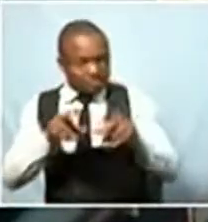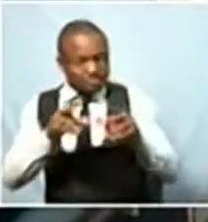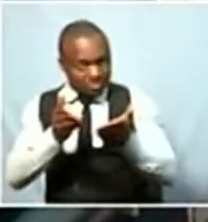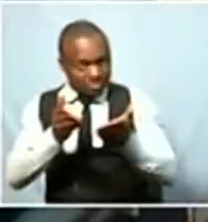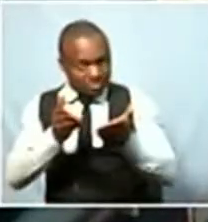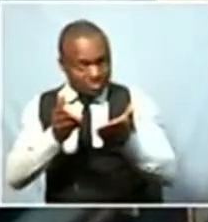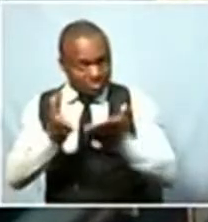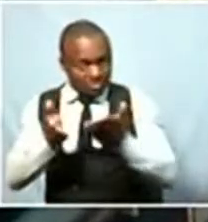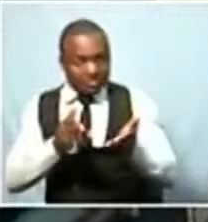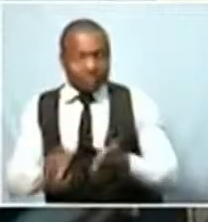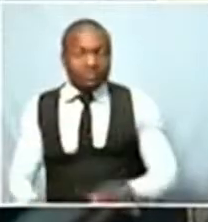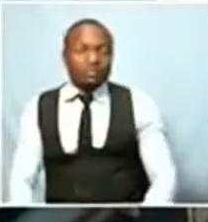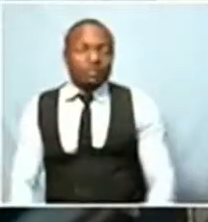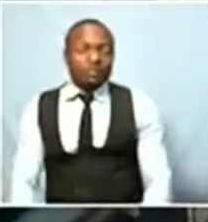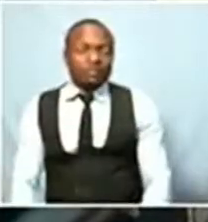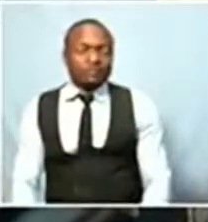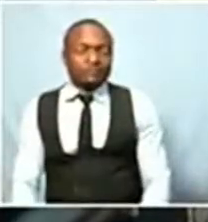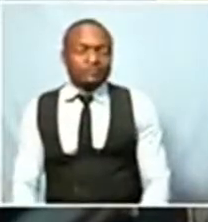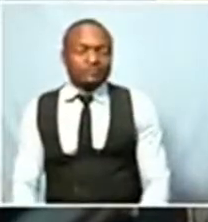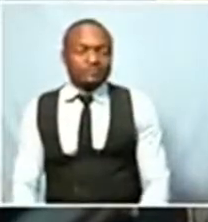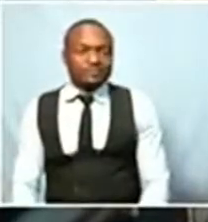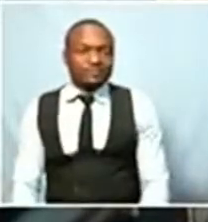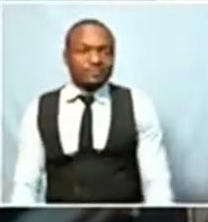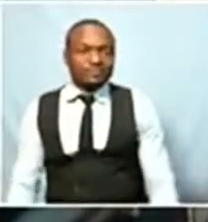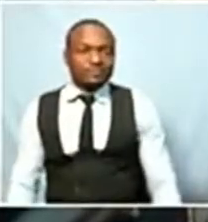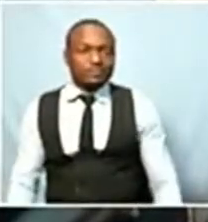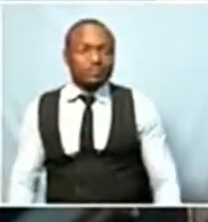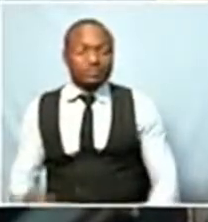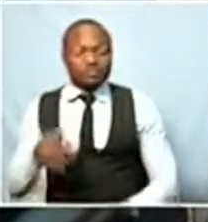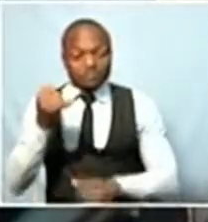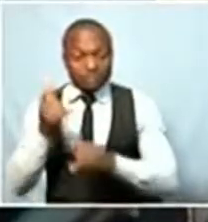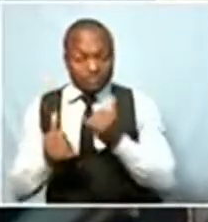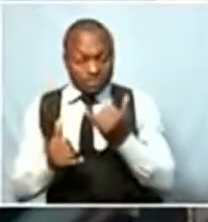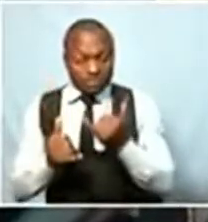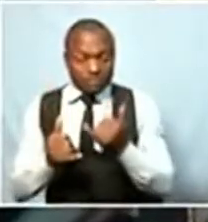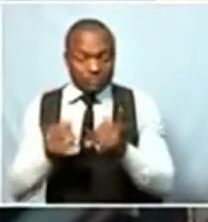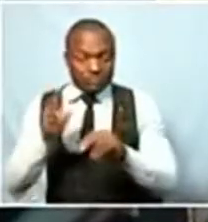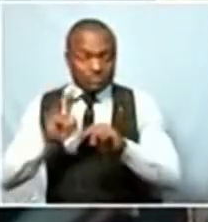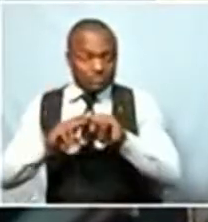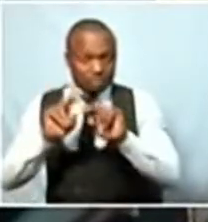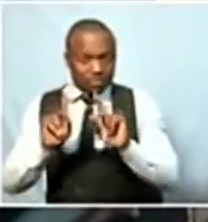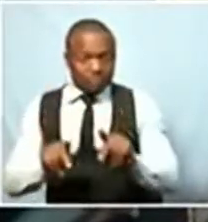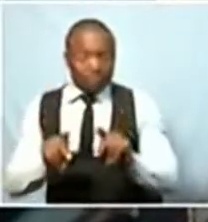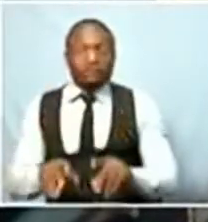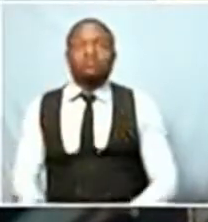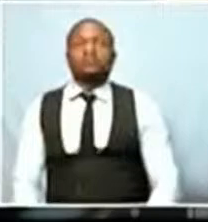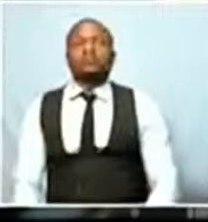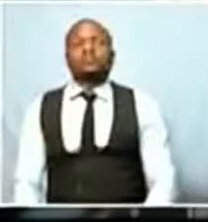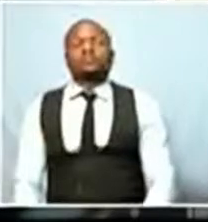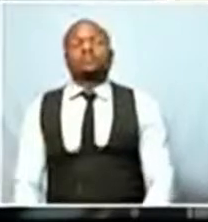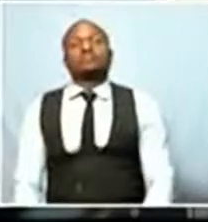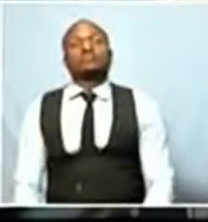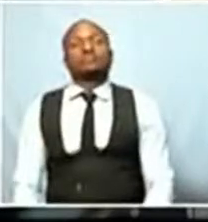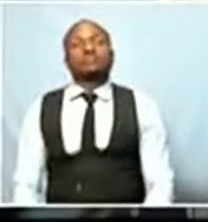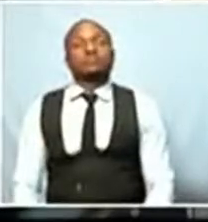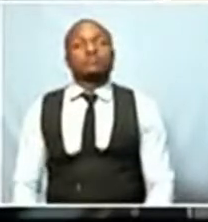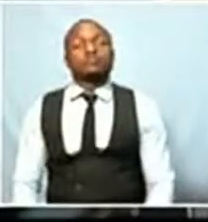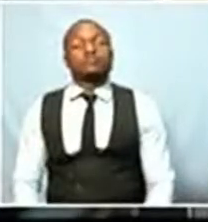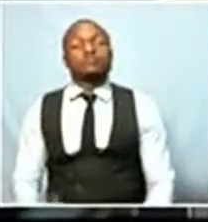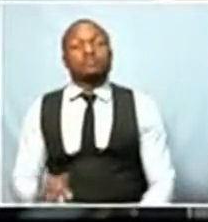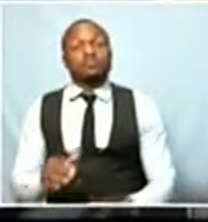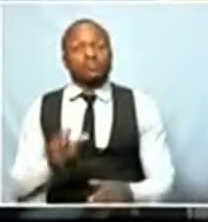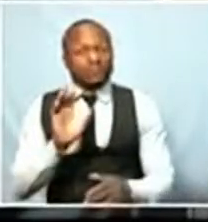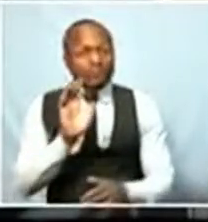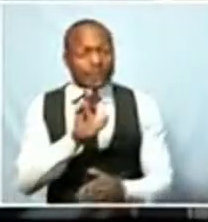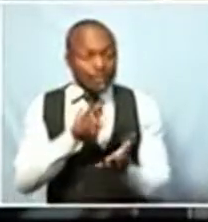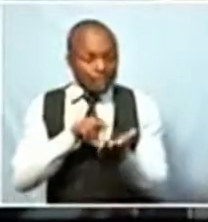services to? And lastly, Chair, on his recommendation